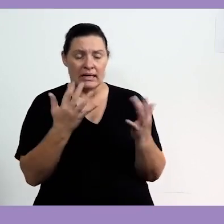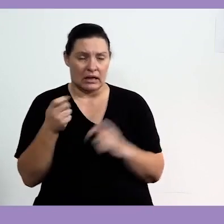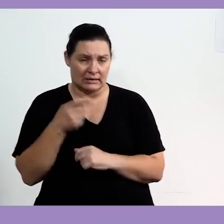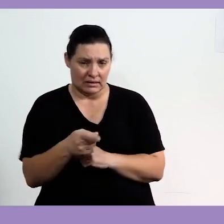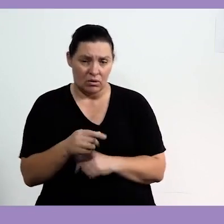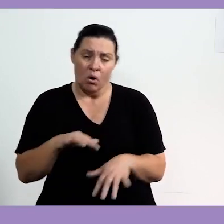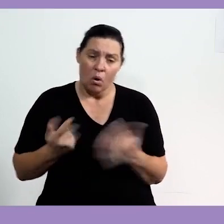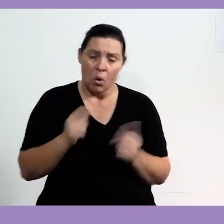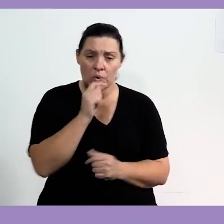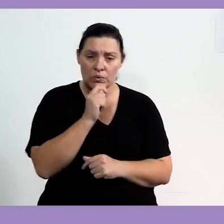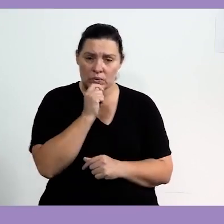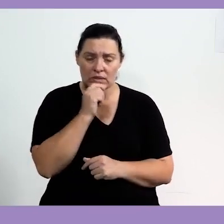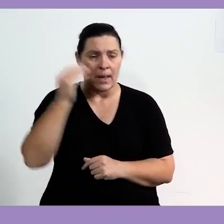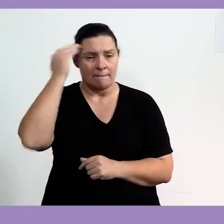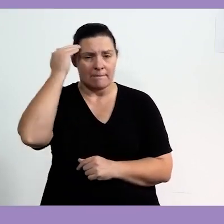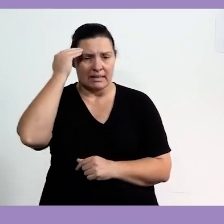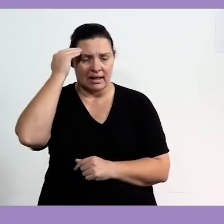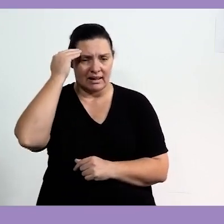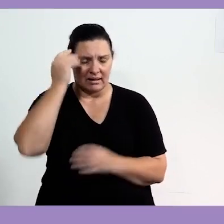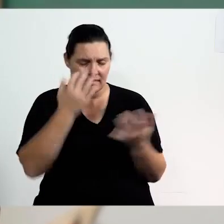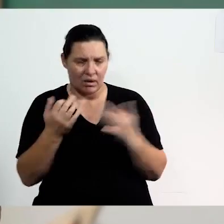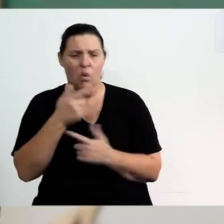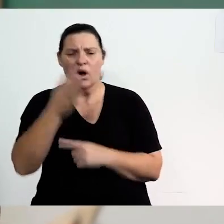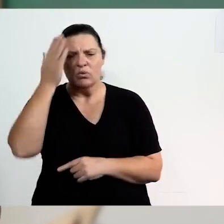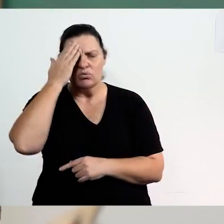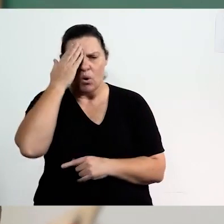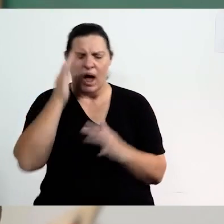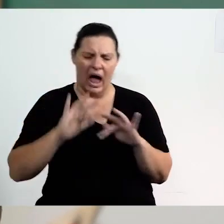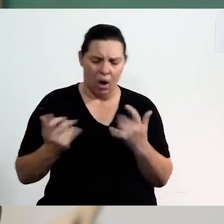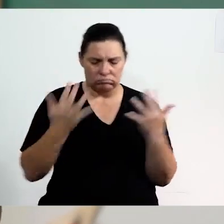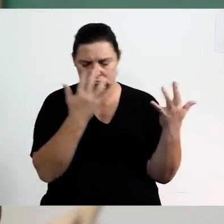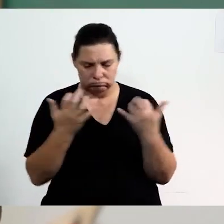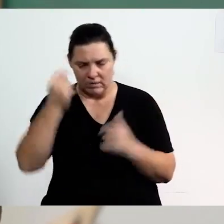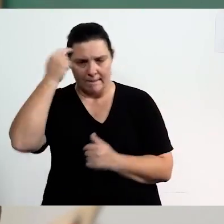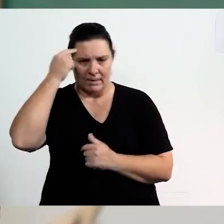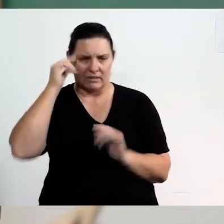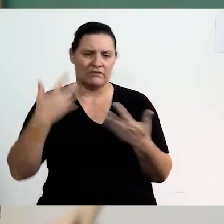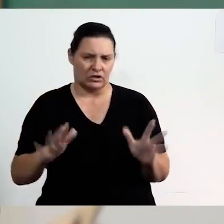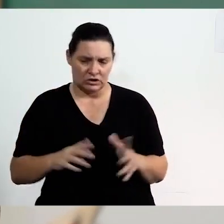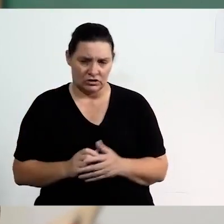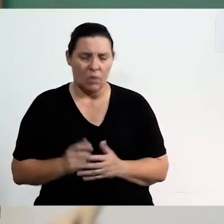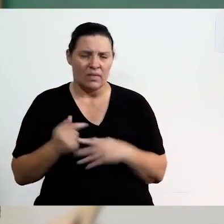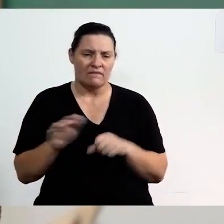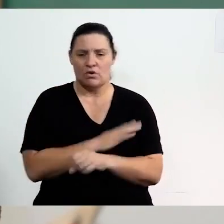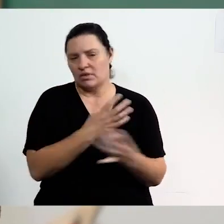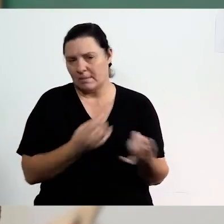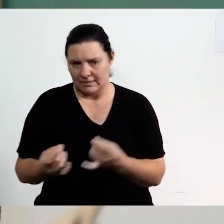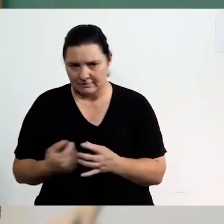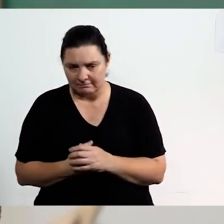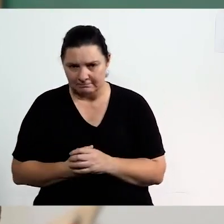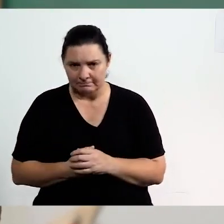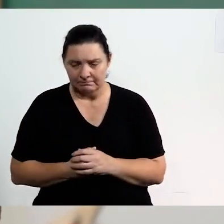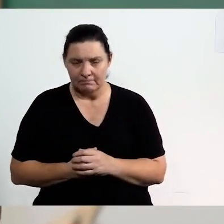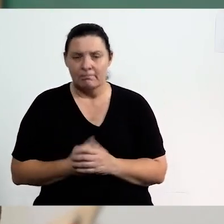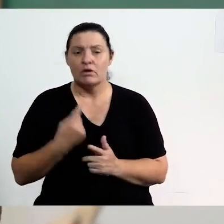into your calculator or use a little bit of mental maths because you already know how to do calculations with integers and